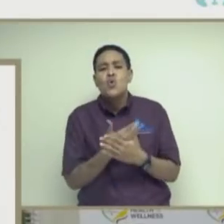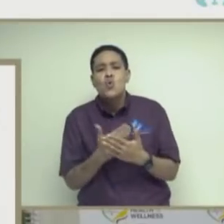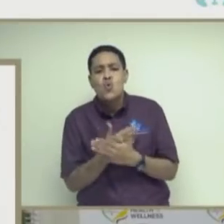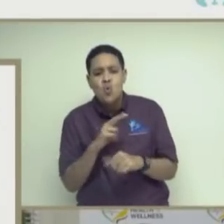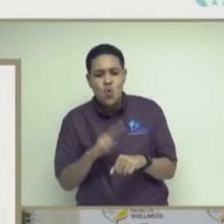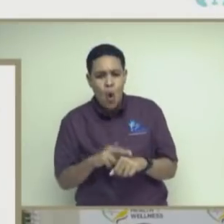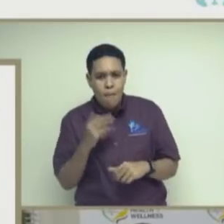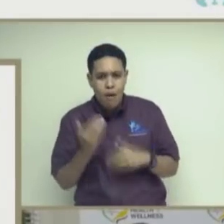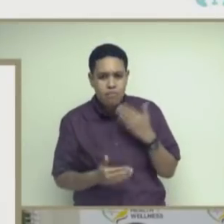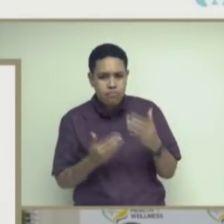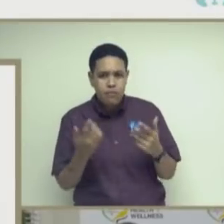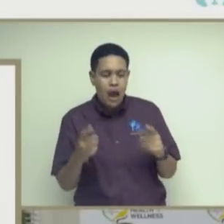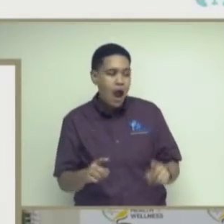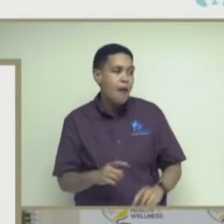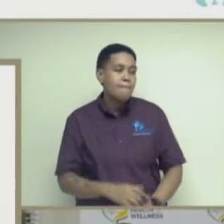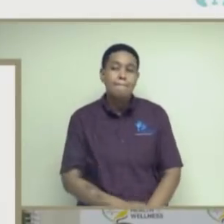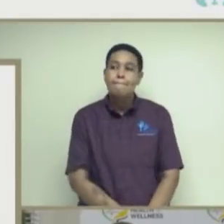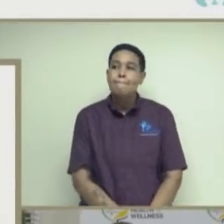normal.